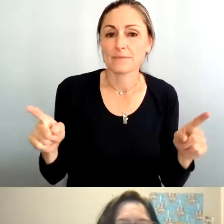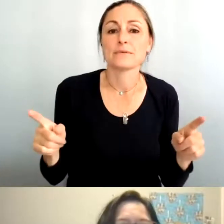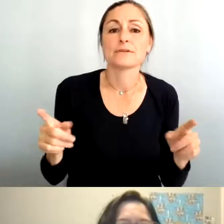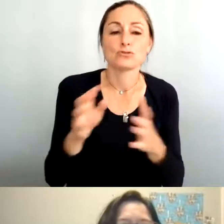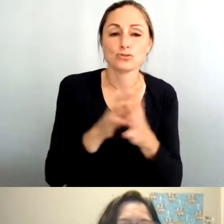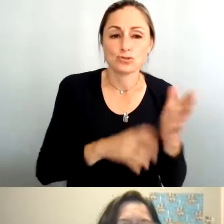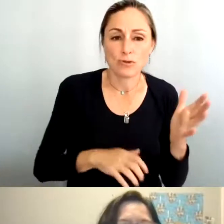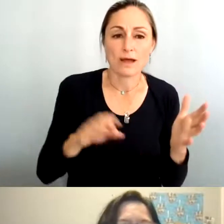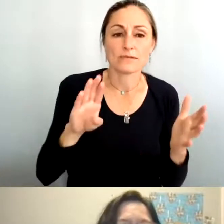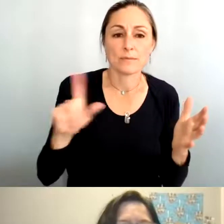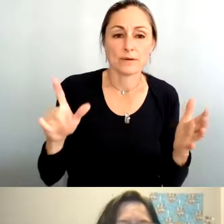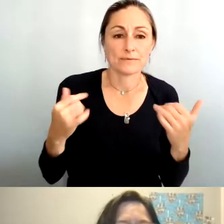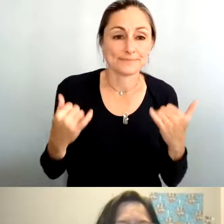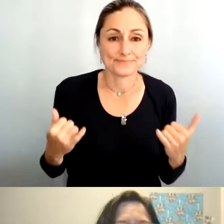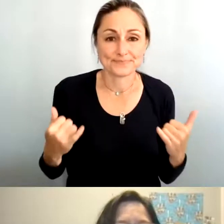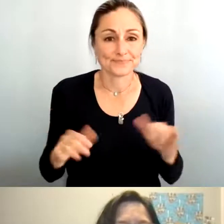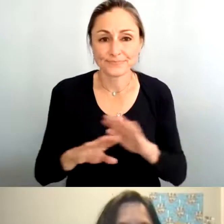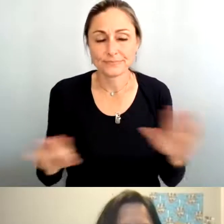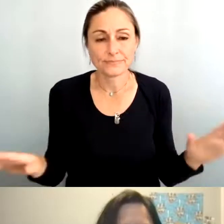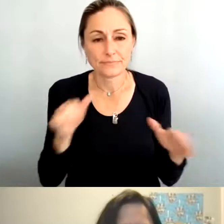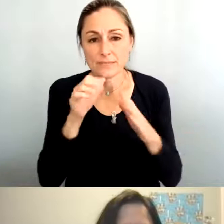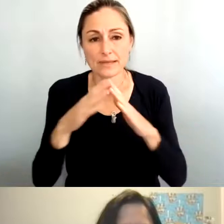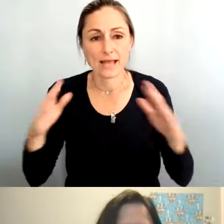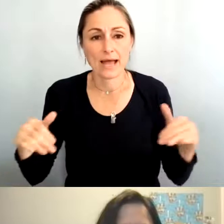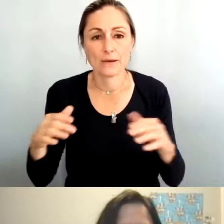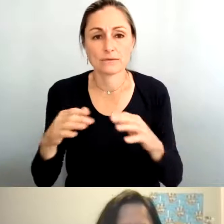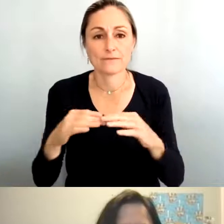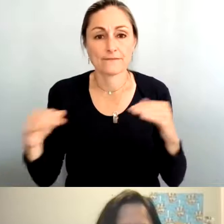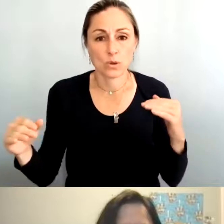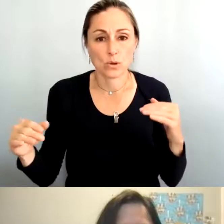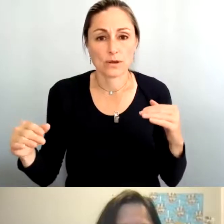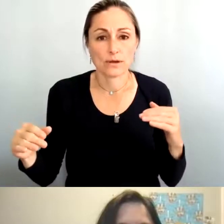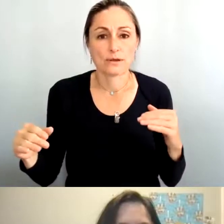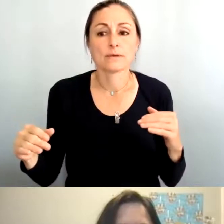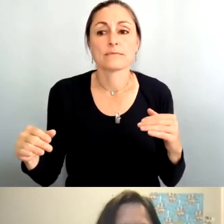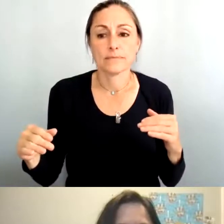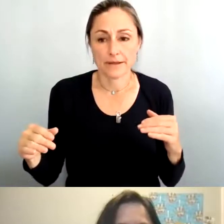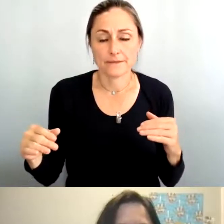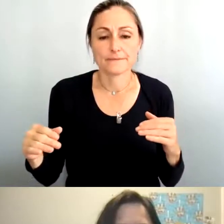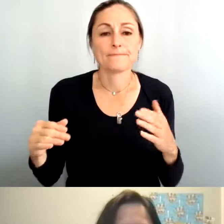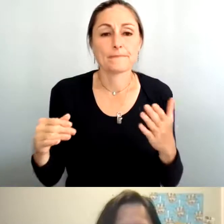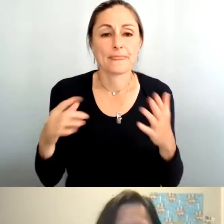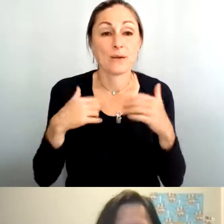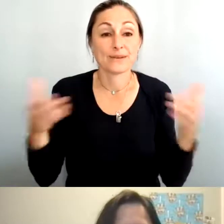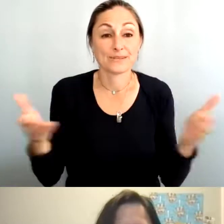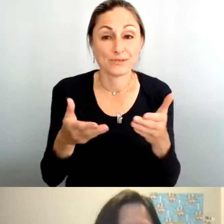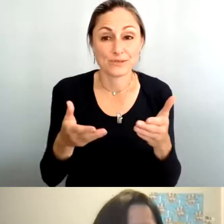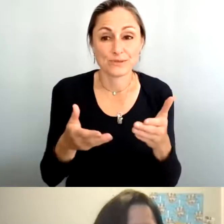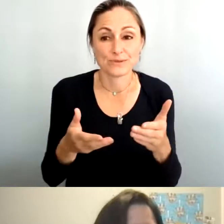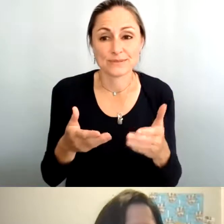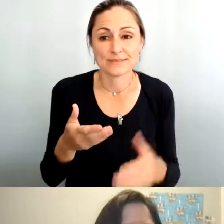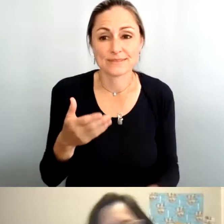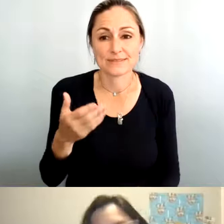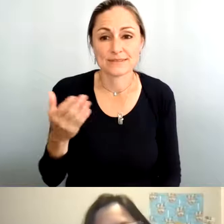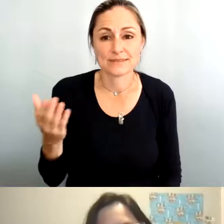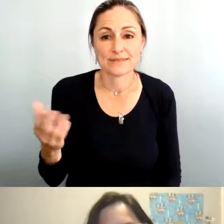is at the moment not actually on the House floor, but is soon going to be. So I want to introduce to you two